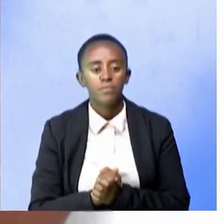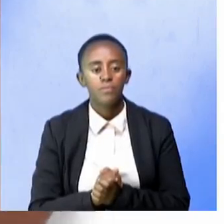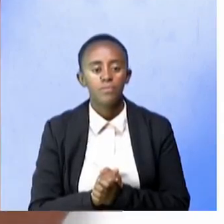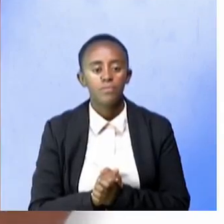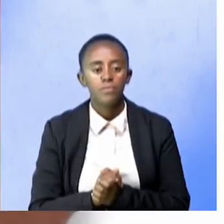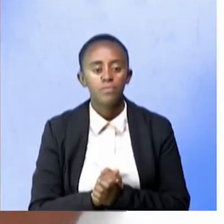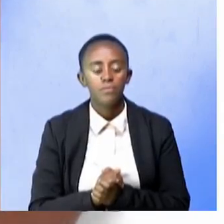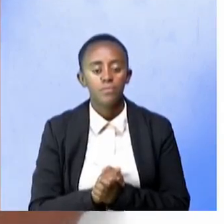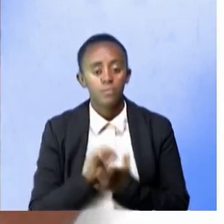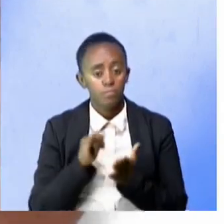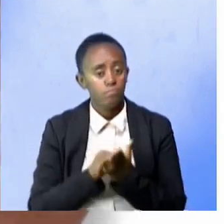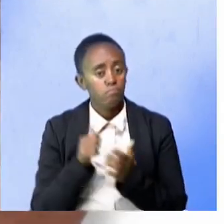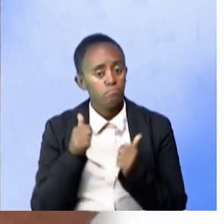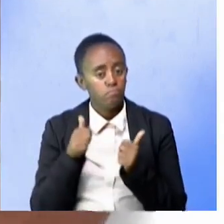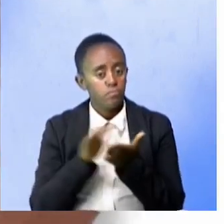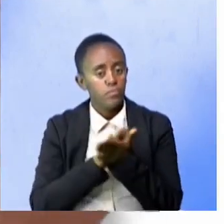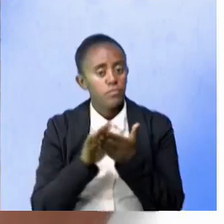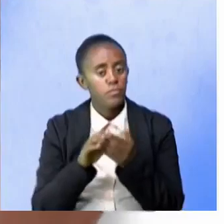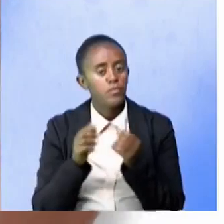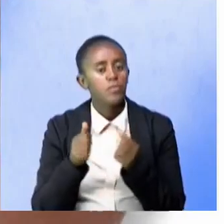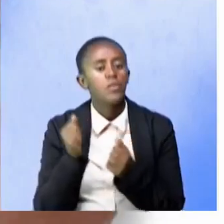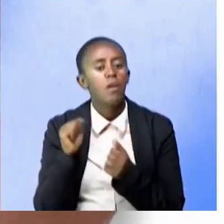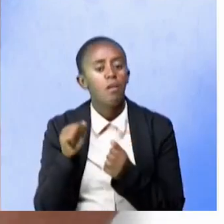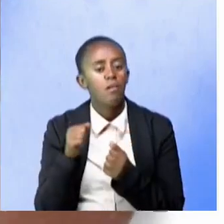That's an interesting one. Yeah.